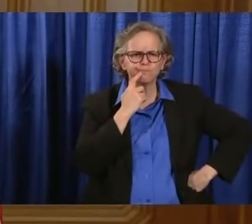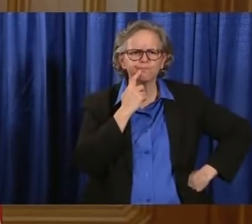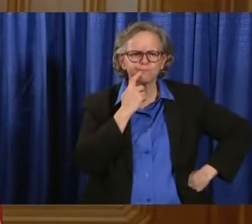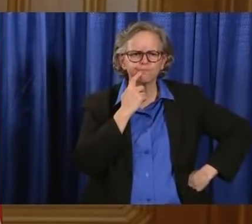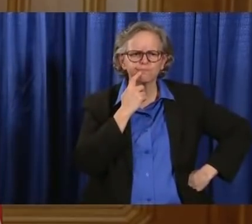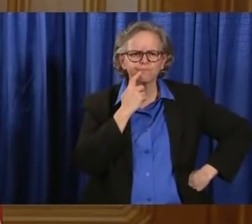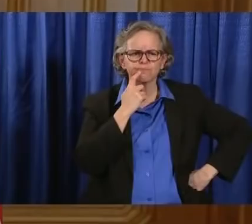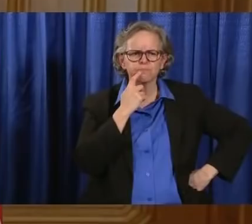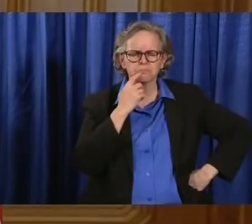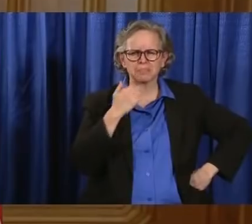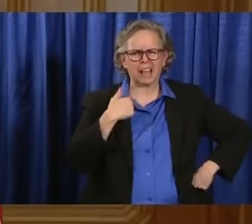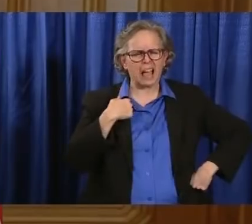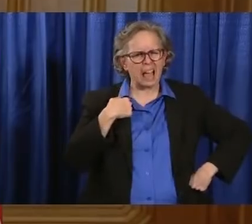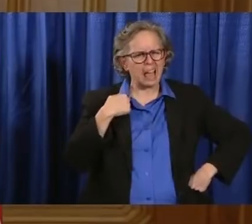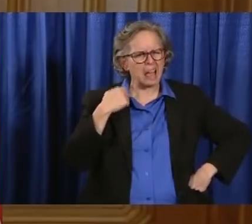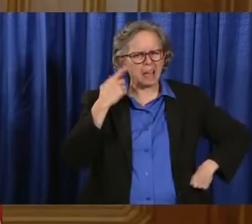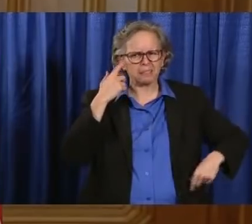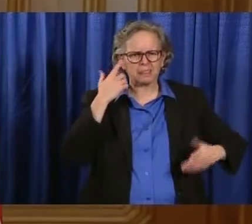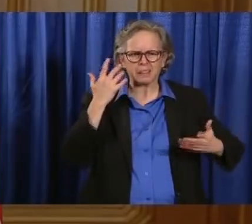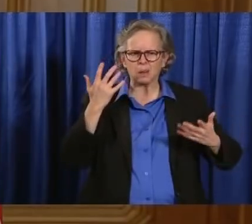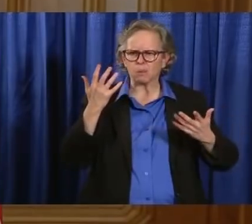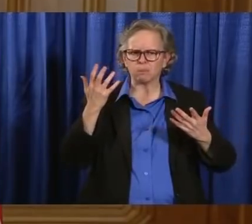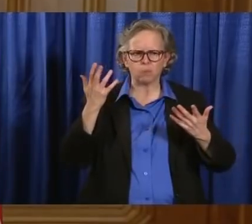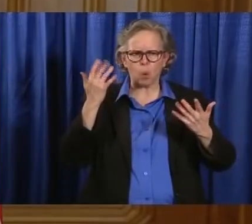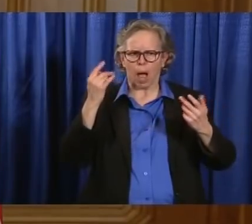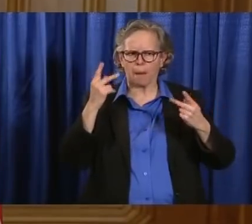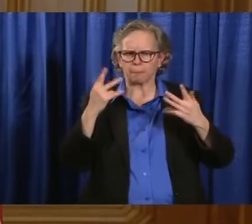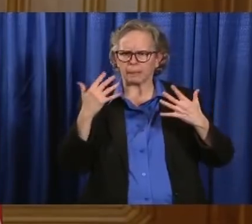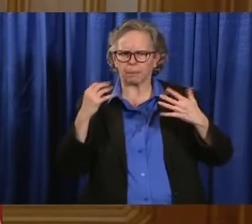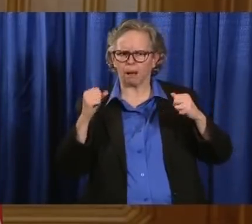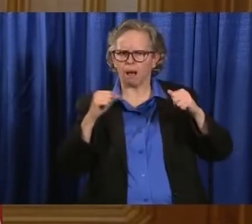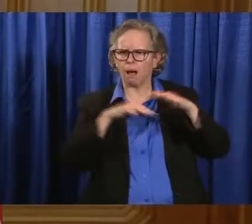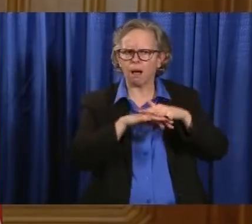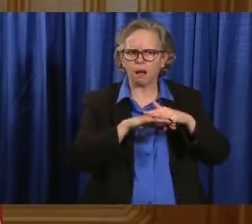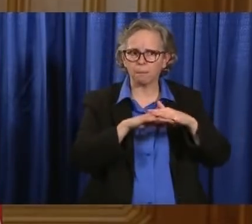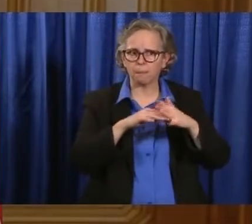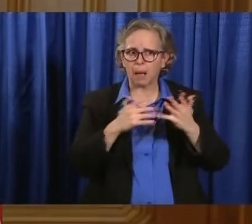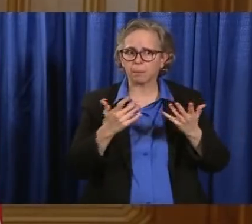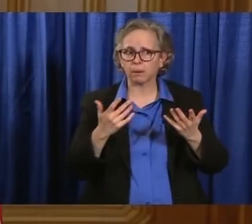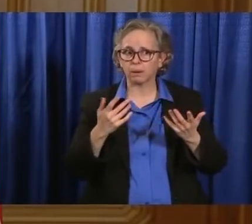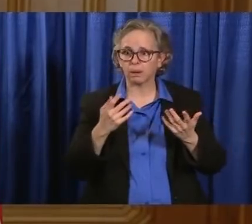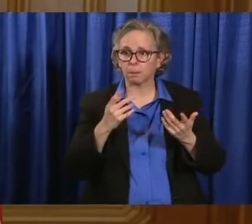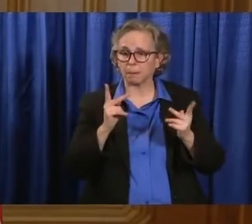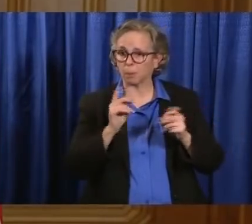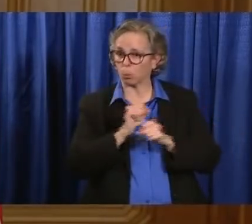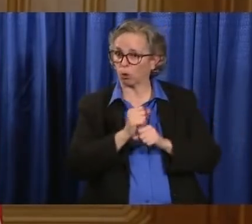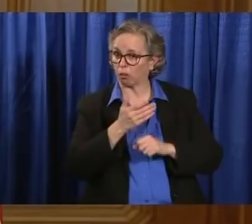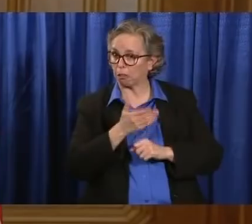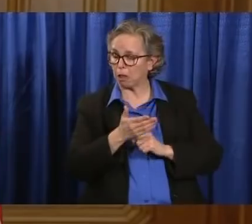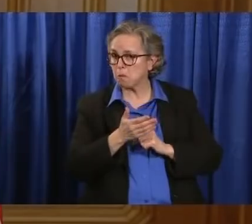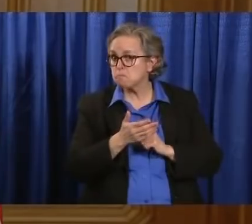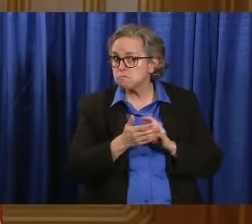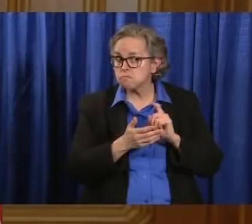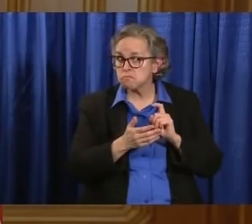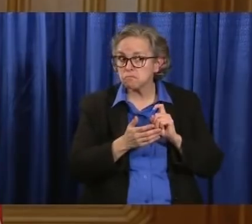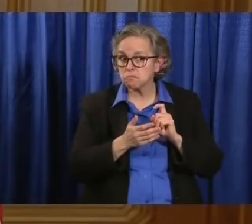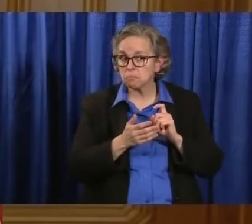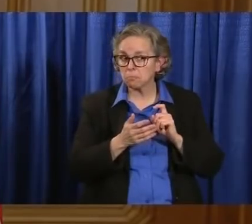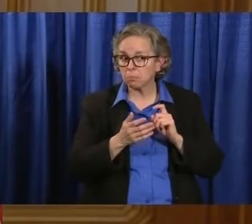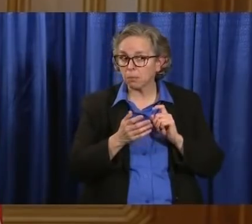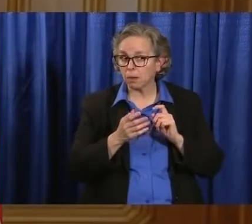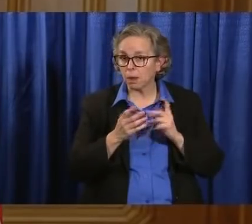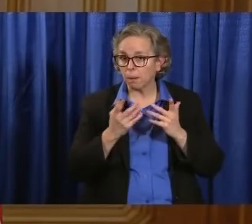why, people who work there may certainly want to consider wearing masks. That doesn't give them complete,